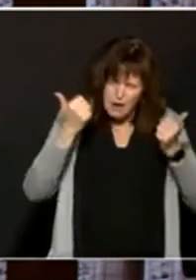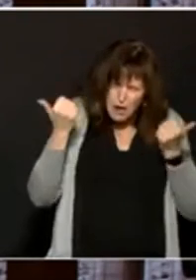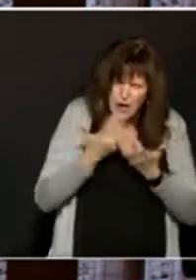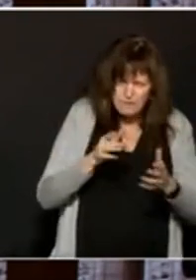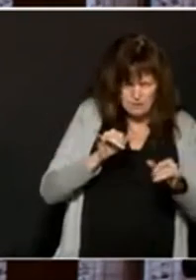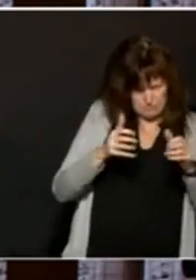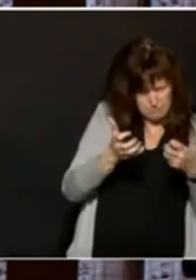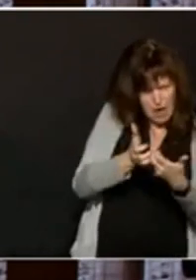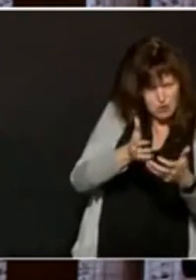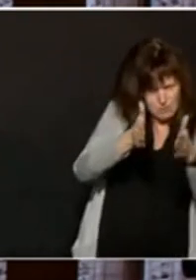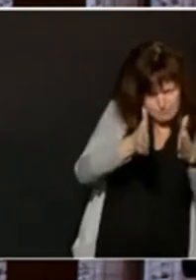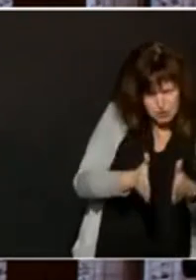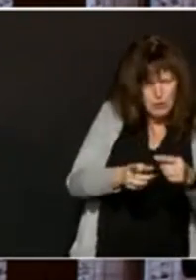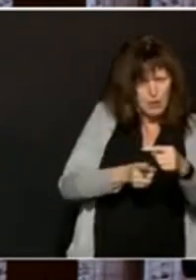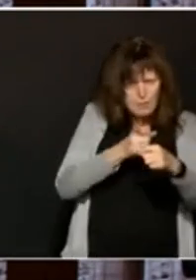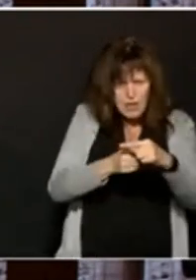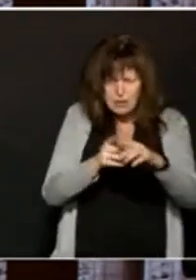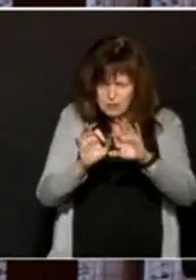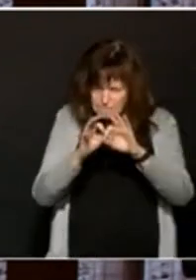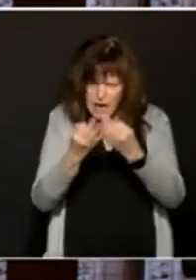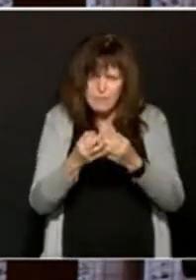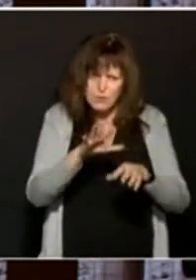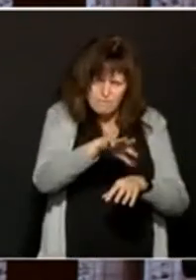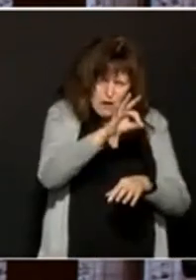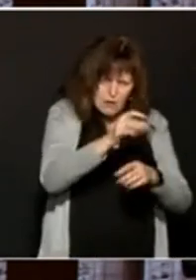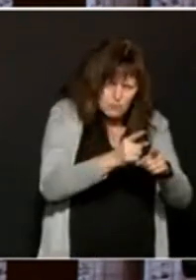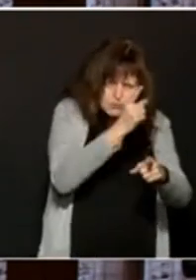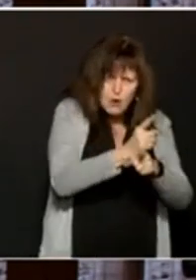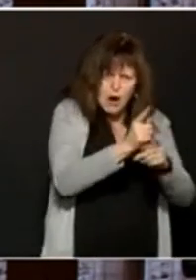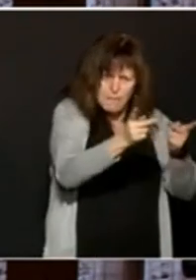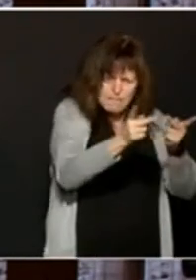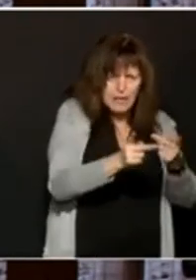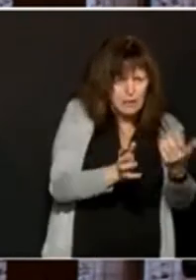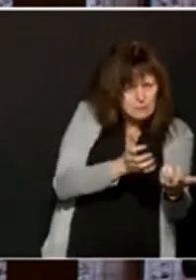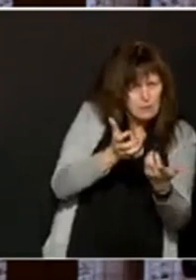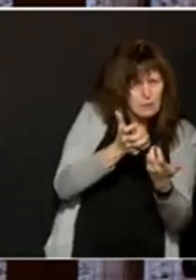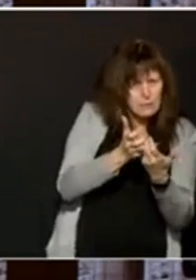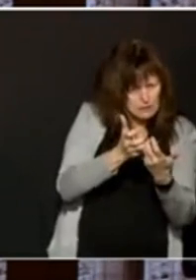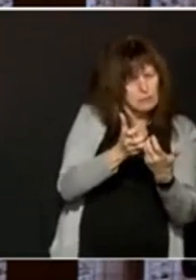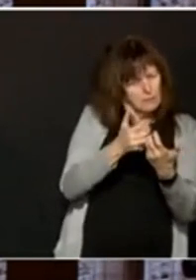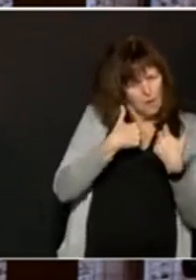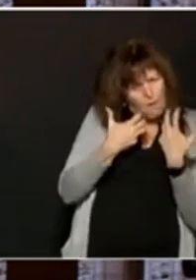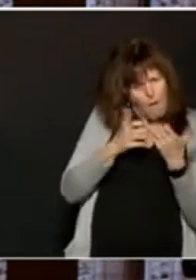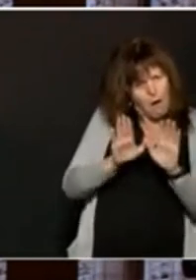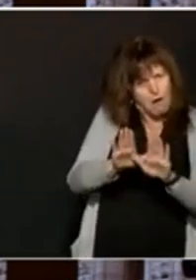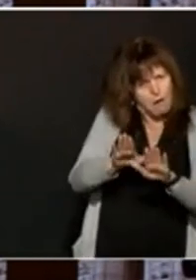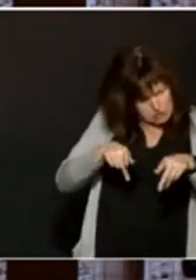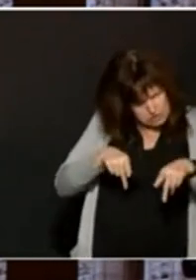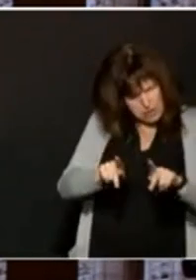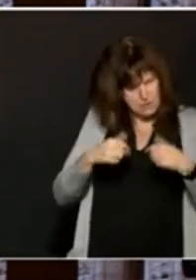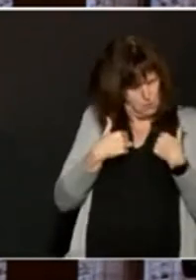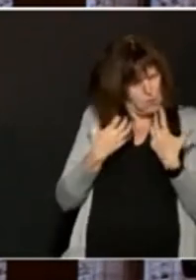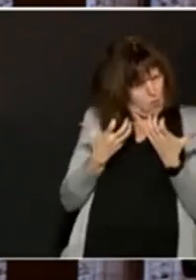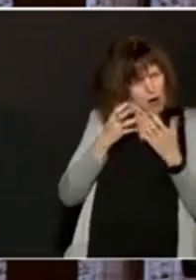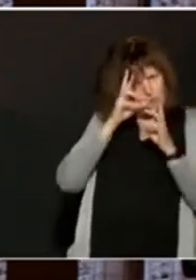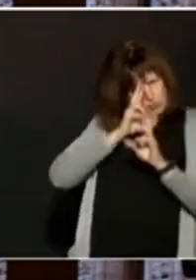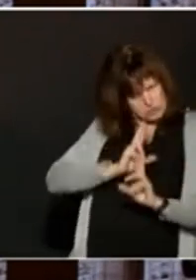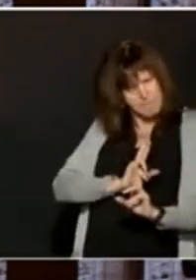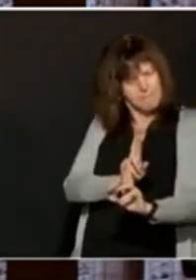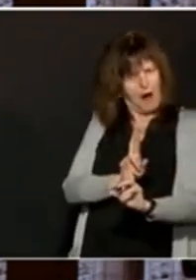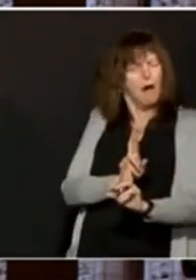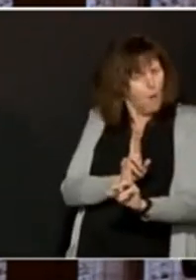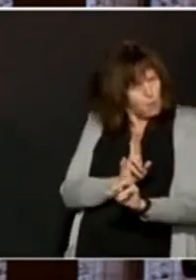and to first of all obtain their consent. Obviously that needs to be done respectfully. And it's not